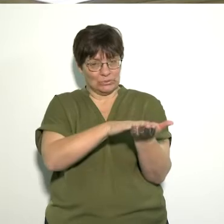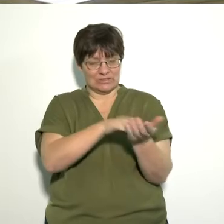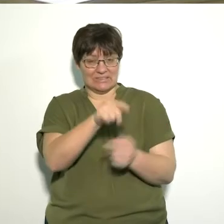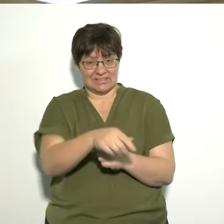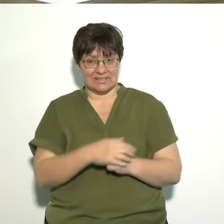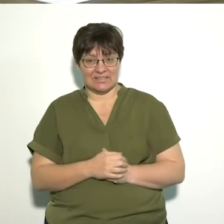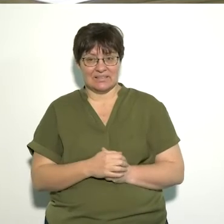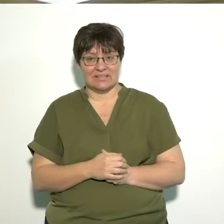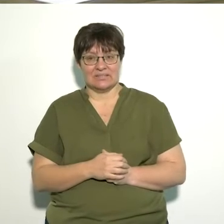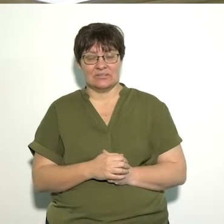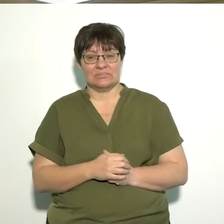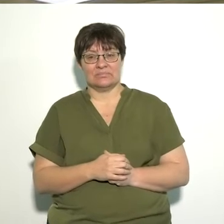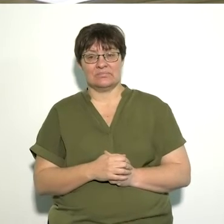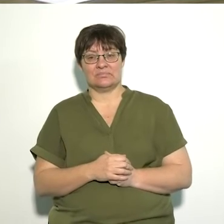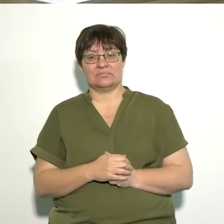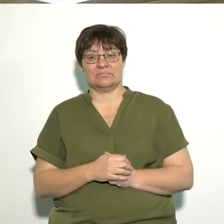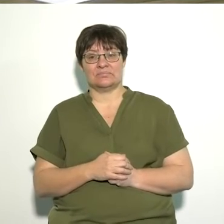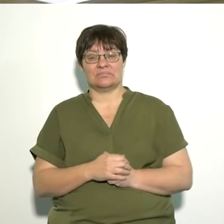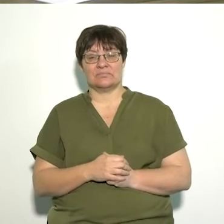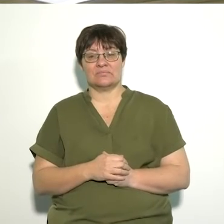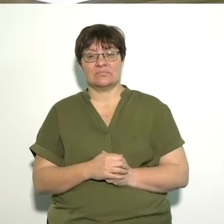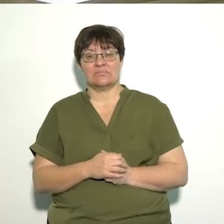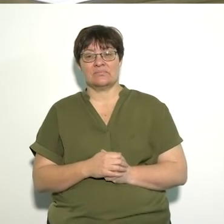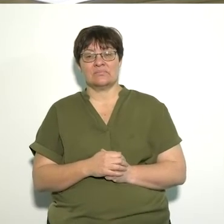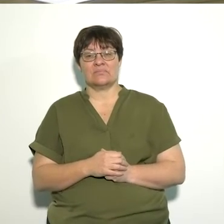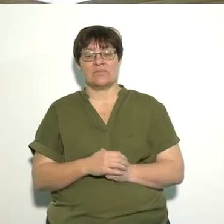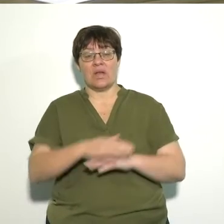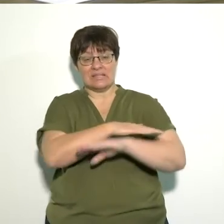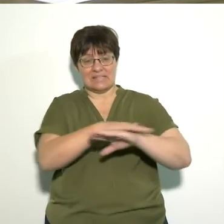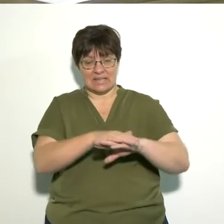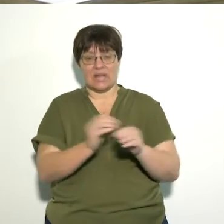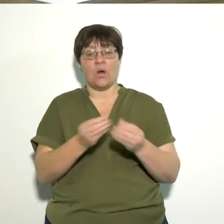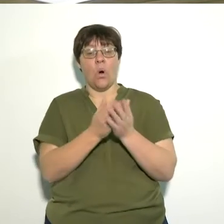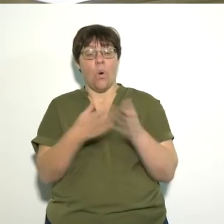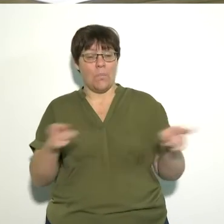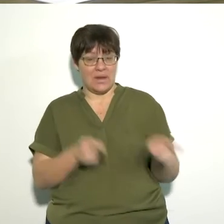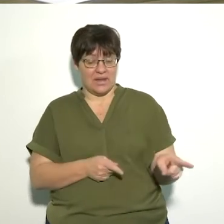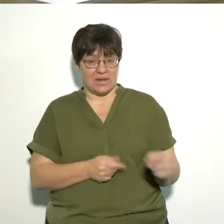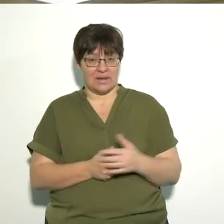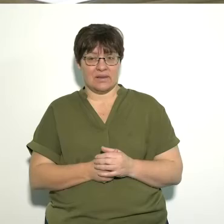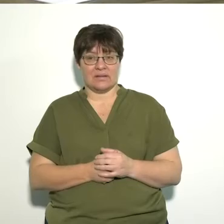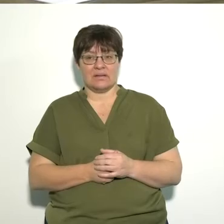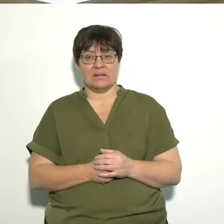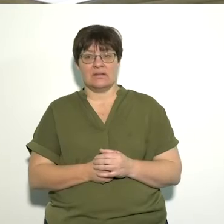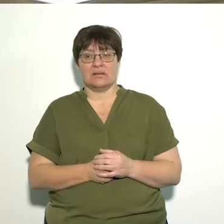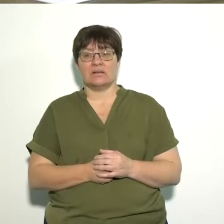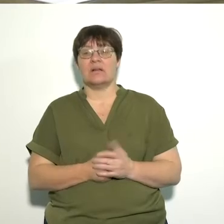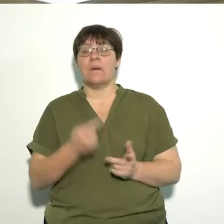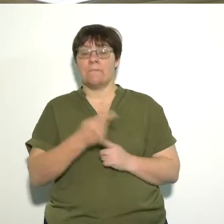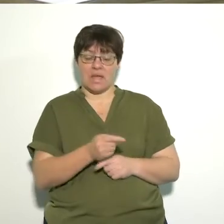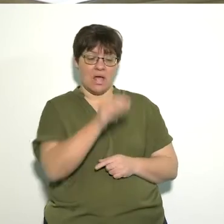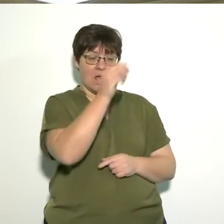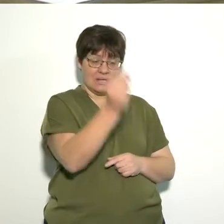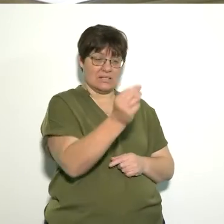the matchbox like that. And then you can open your matchbox and you can